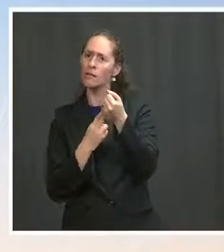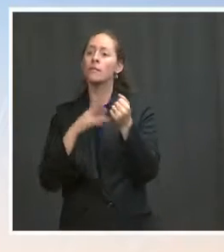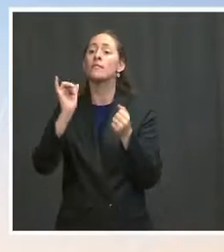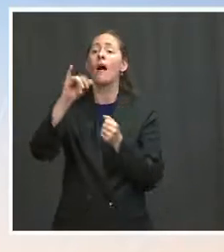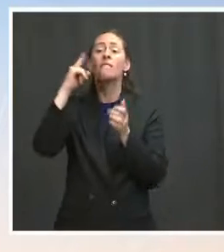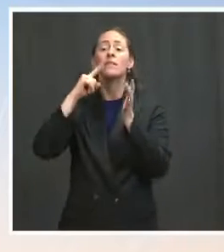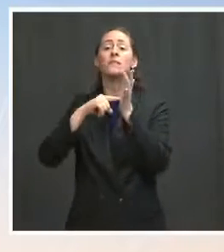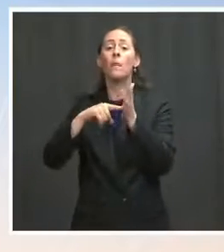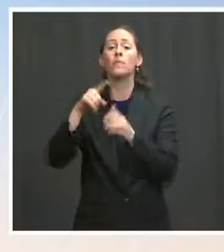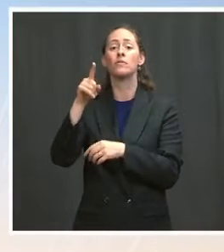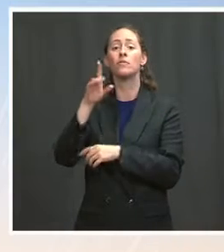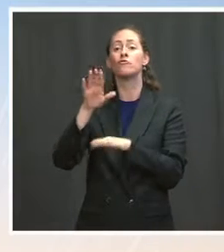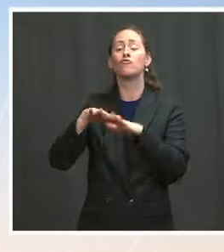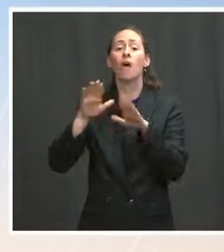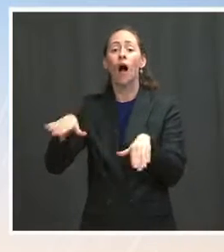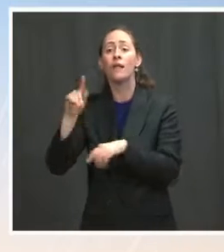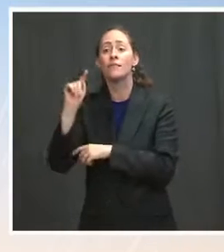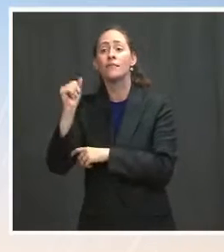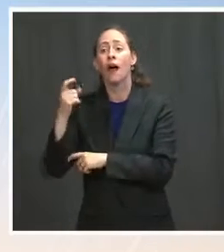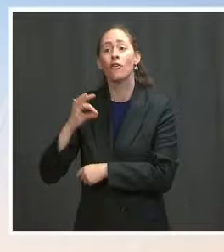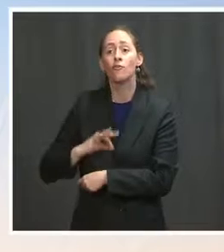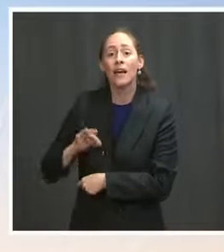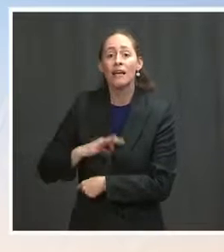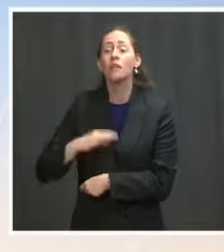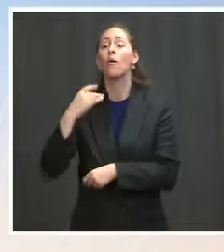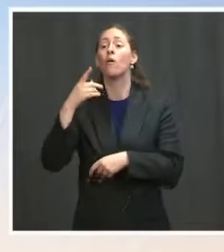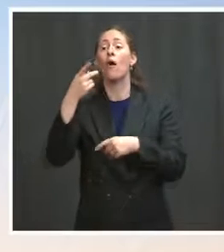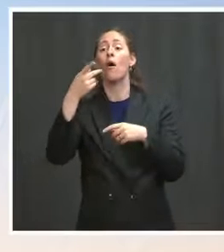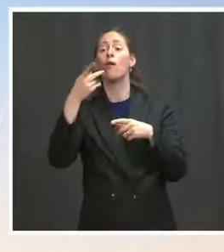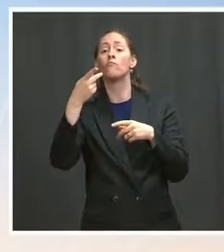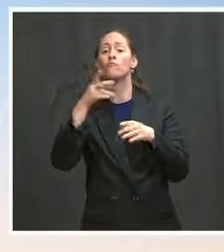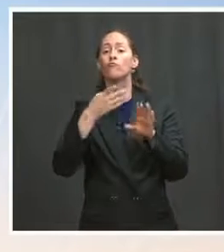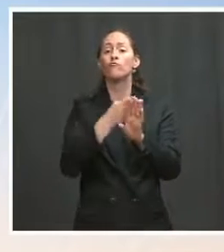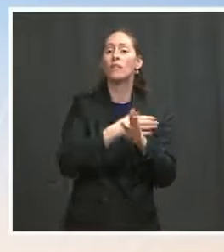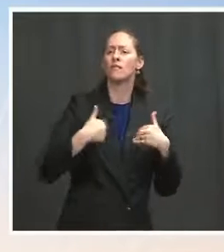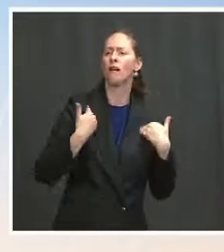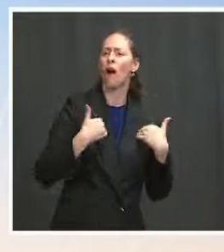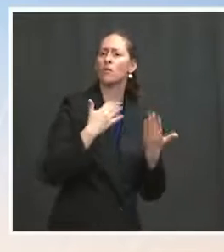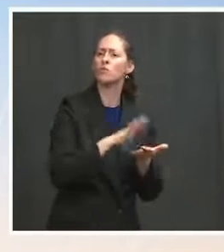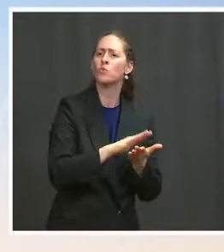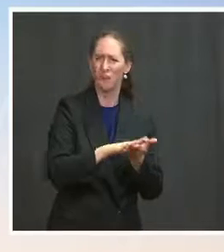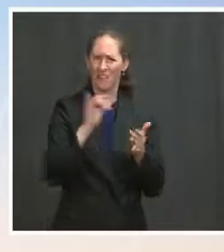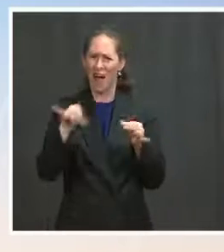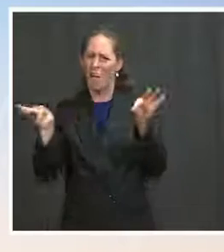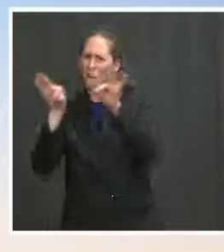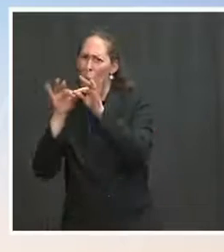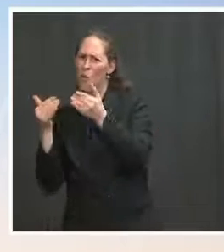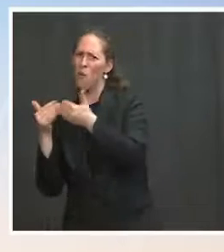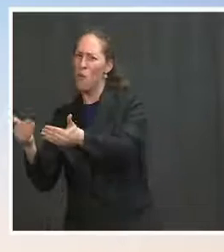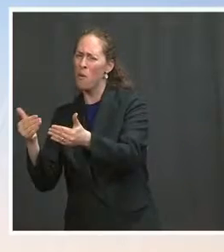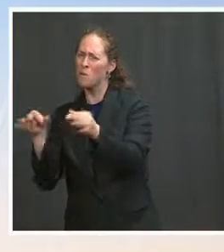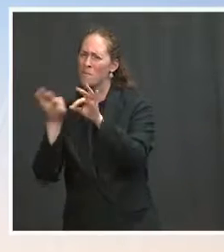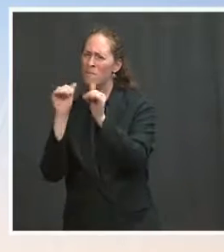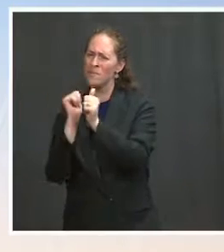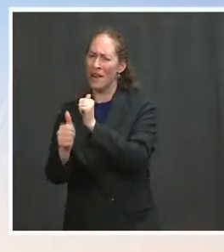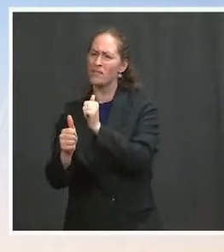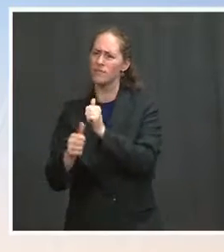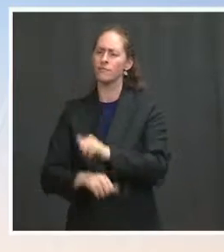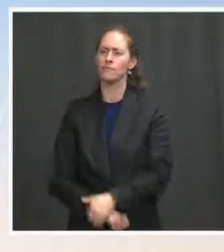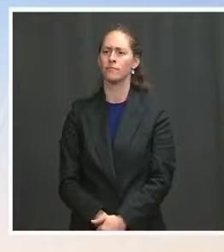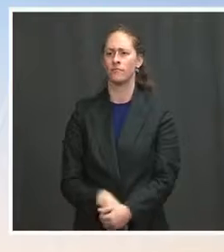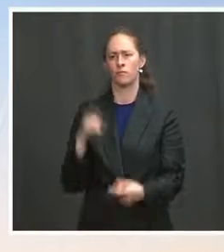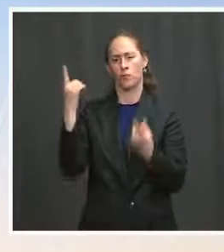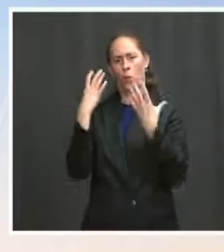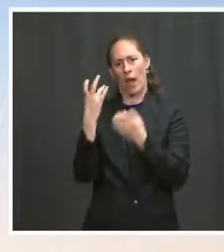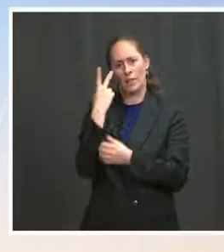pre-K a reality, or community college a reality for kids across the country. So it's ongoing engagement. He's looking forward to signing both bills into